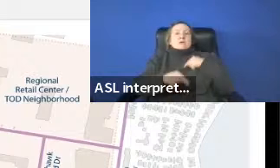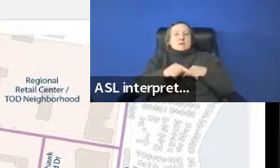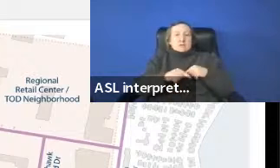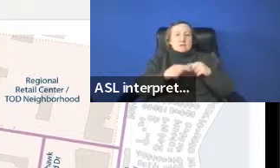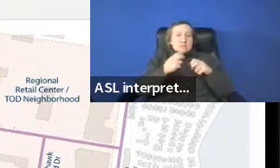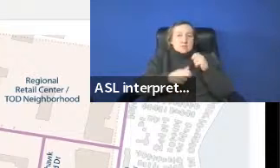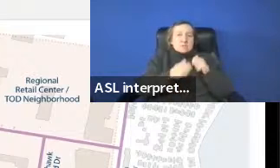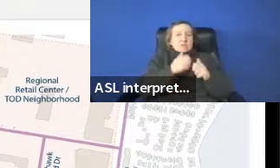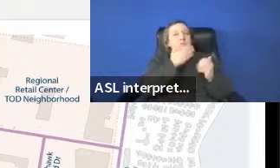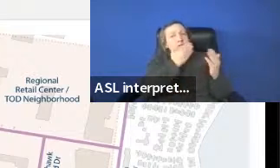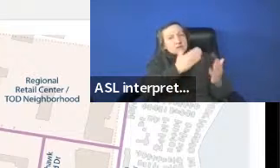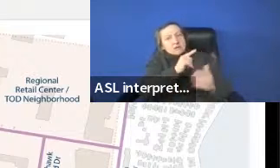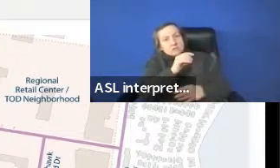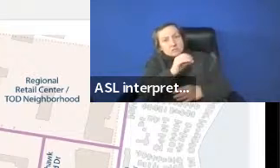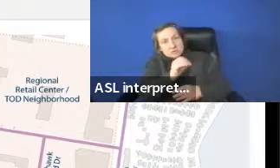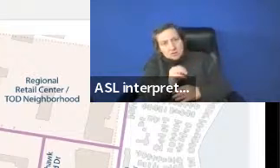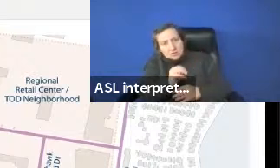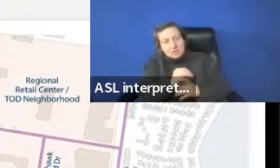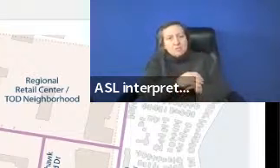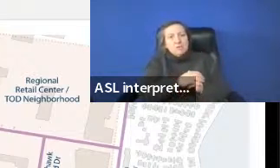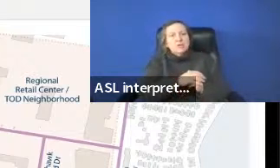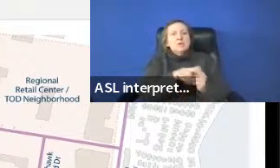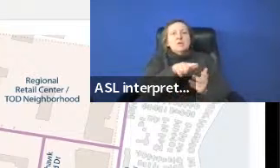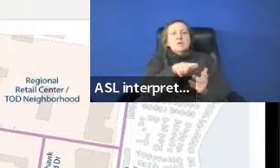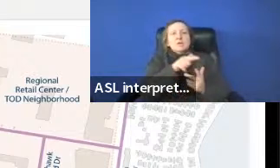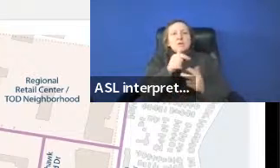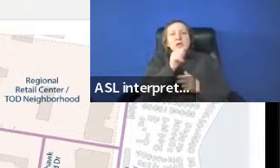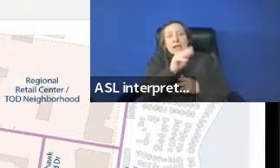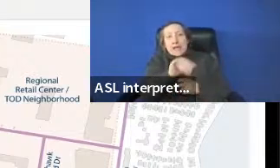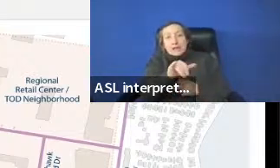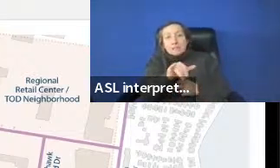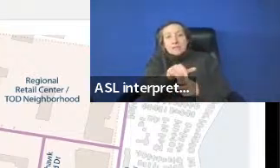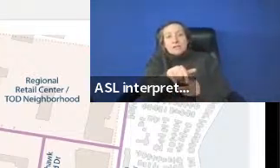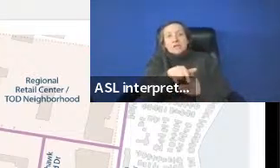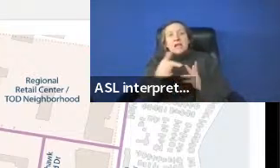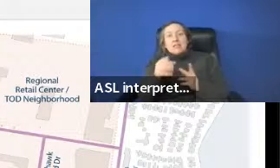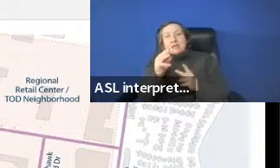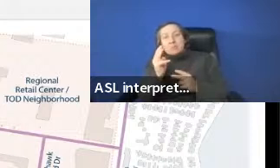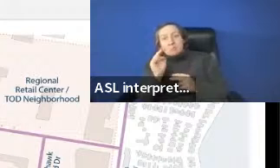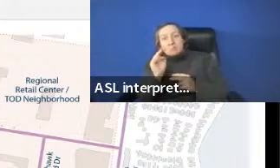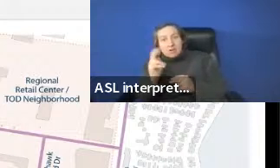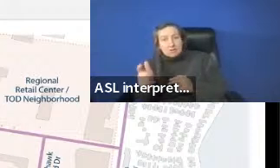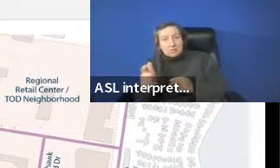Thank you, Tom. So the queue is Amy and then Michael.